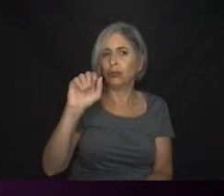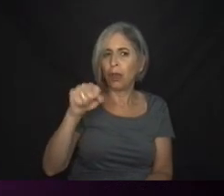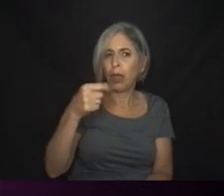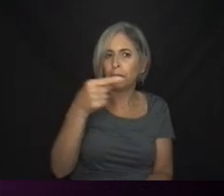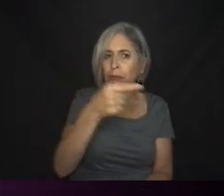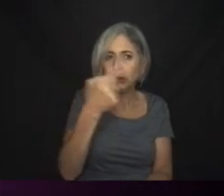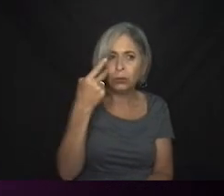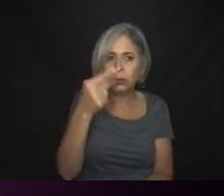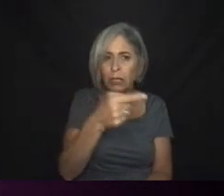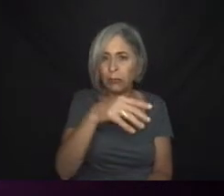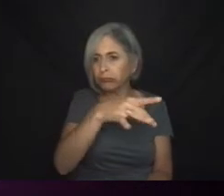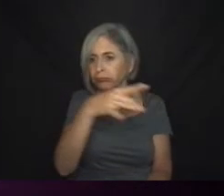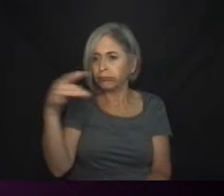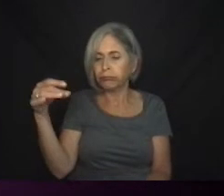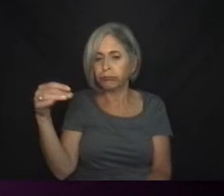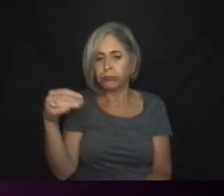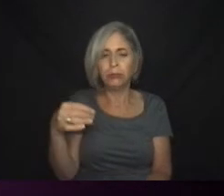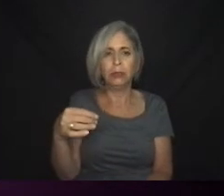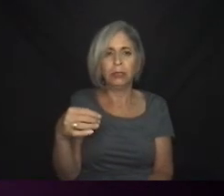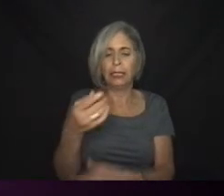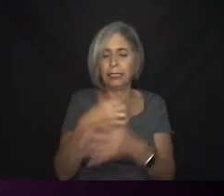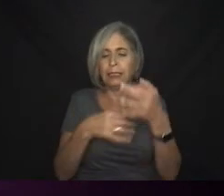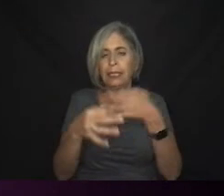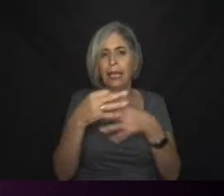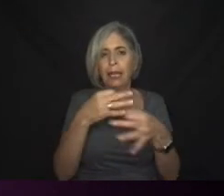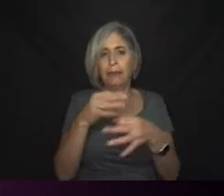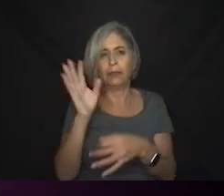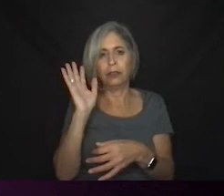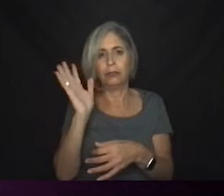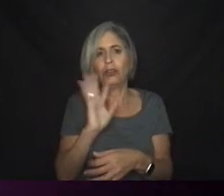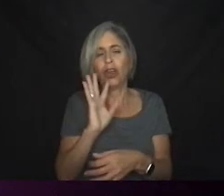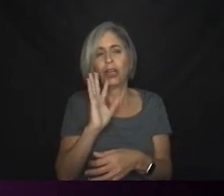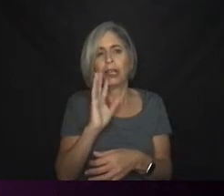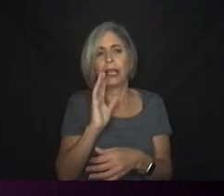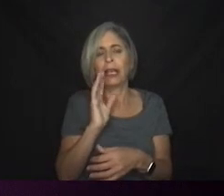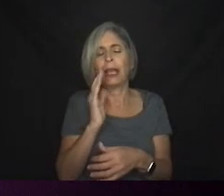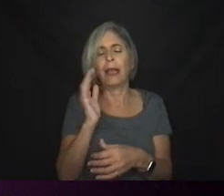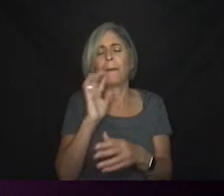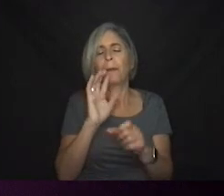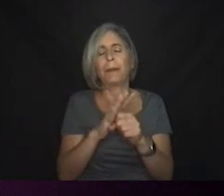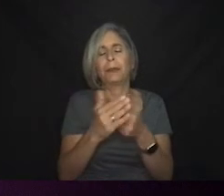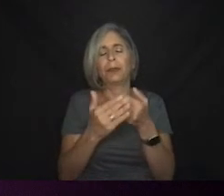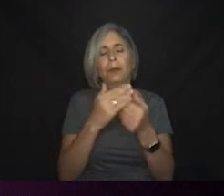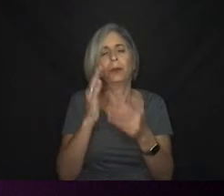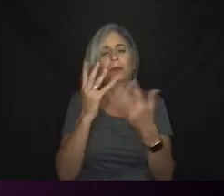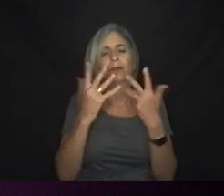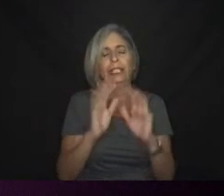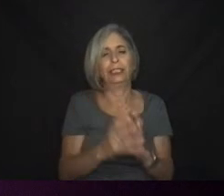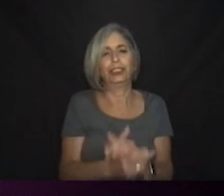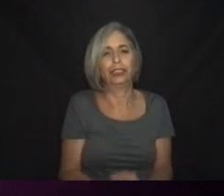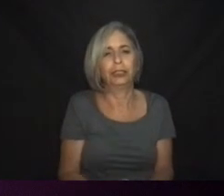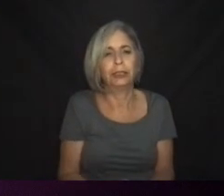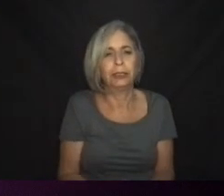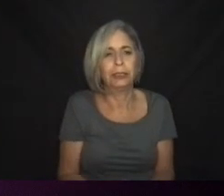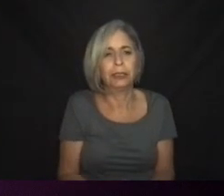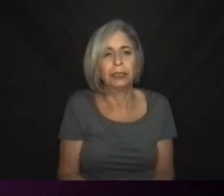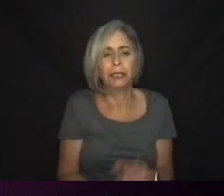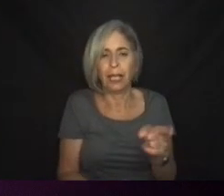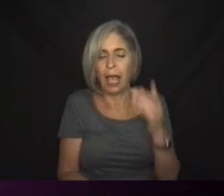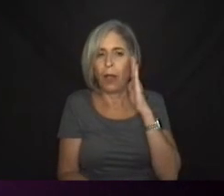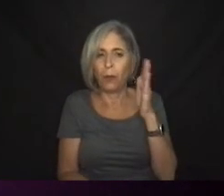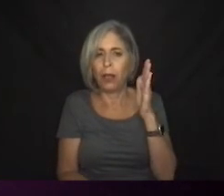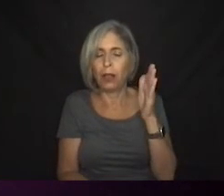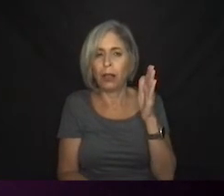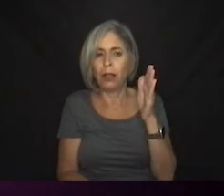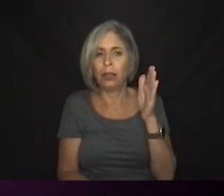like, and so instead of talking, let's just do this. I'm almost done, I promise, maybe. So I will